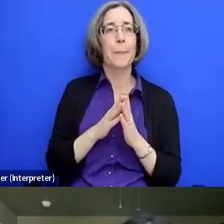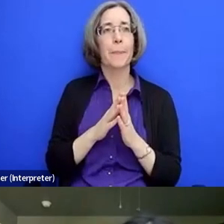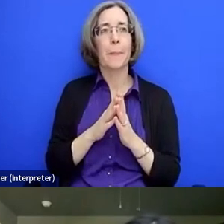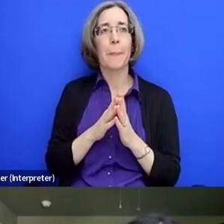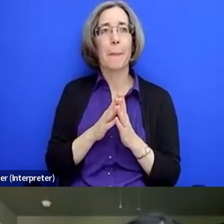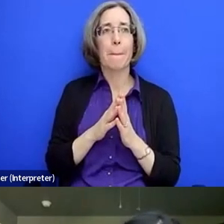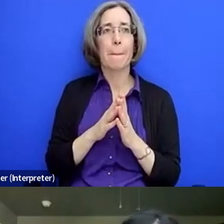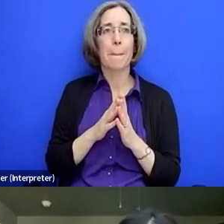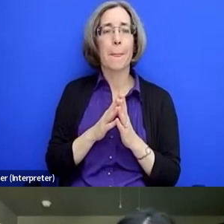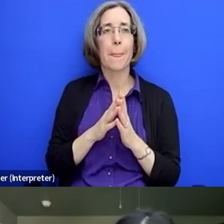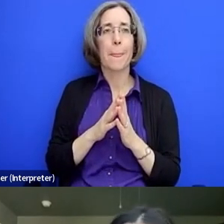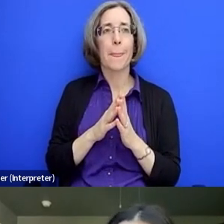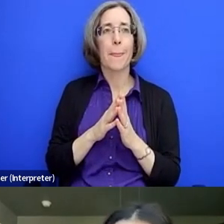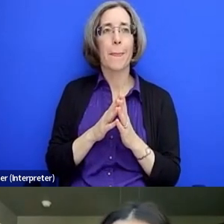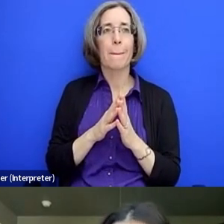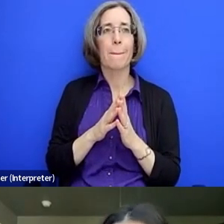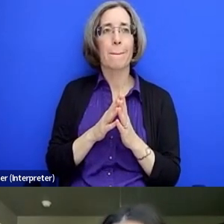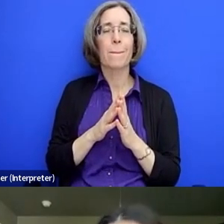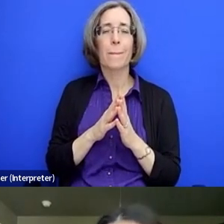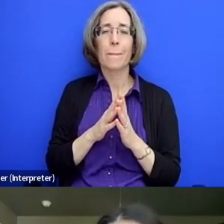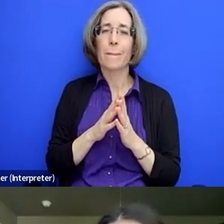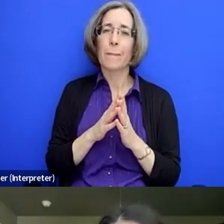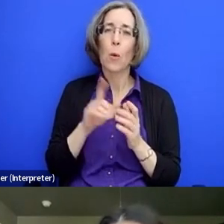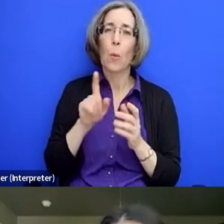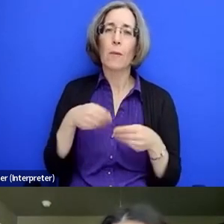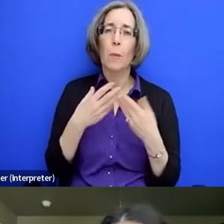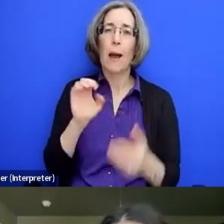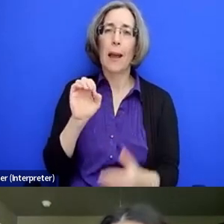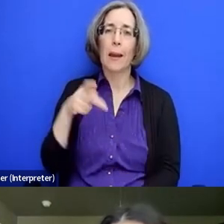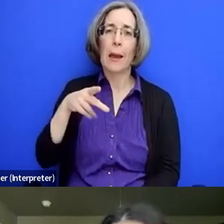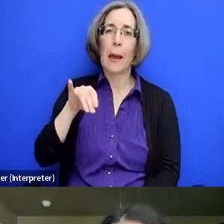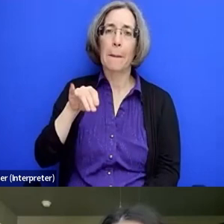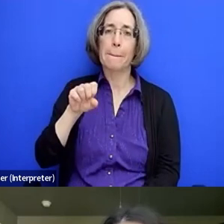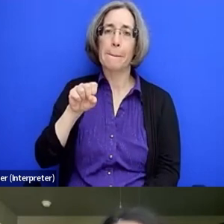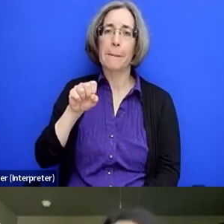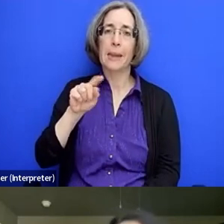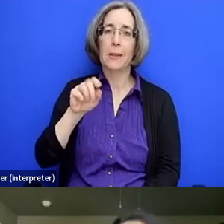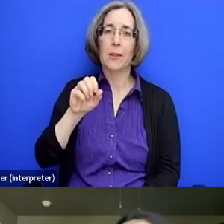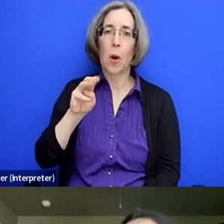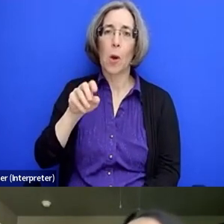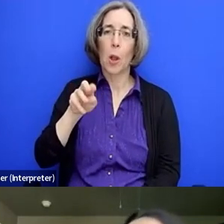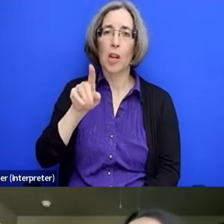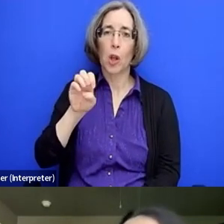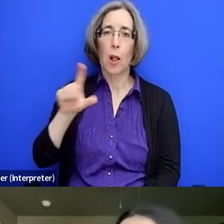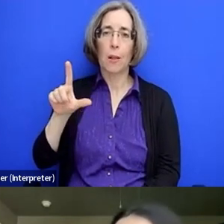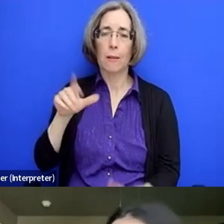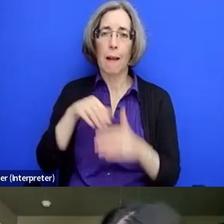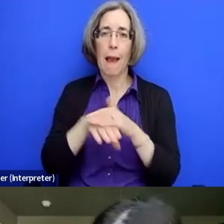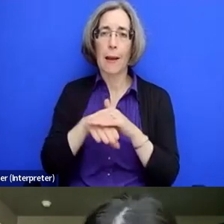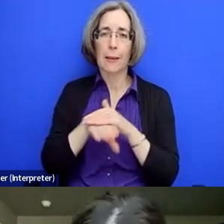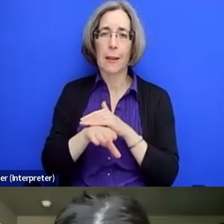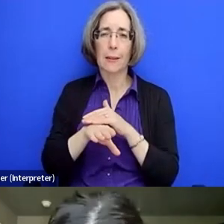providing a kind of epistemological access, that is a sort of insight